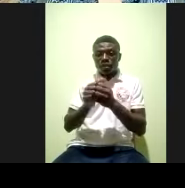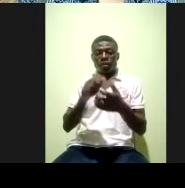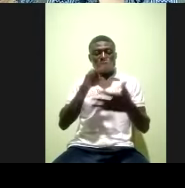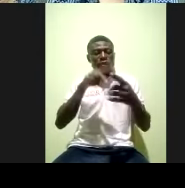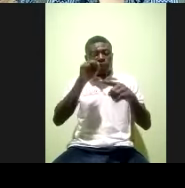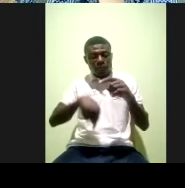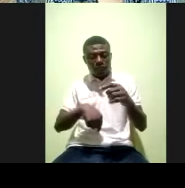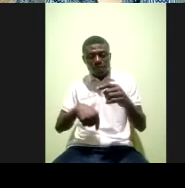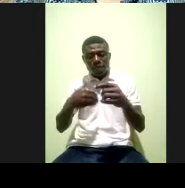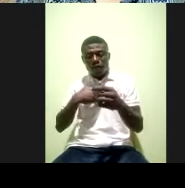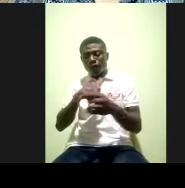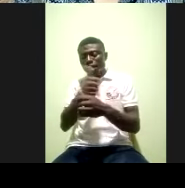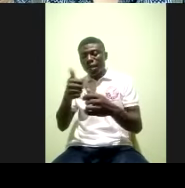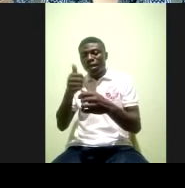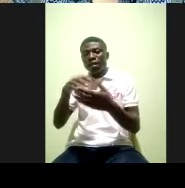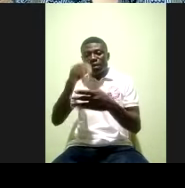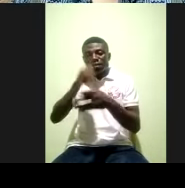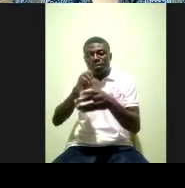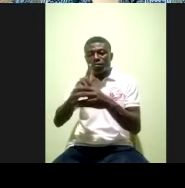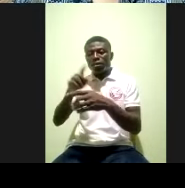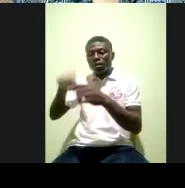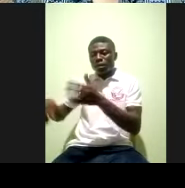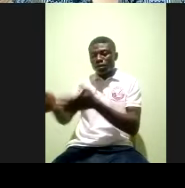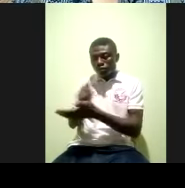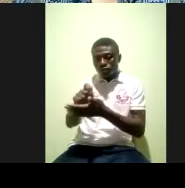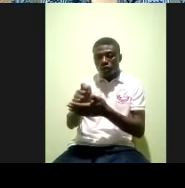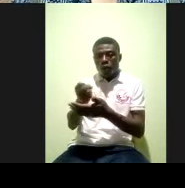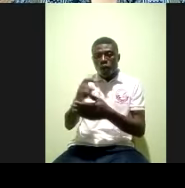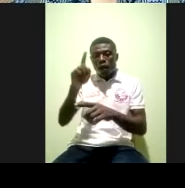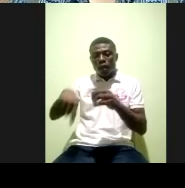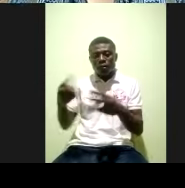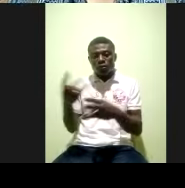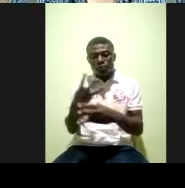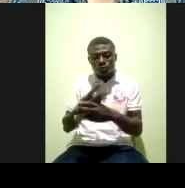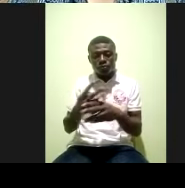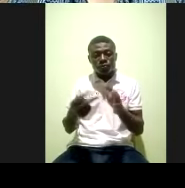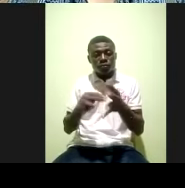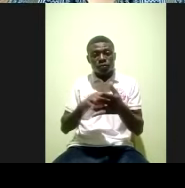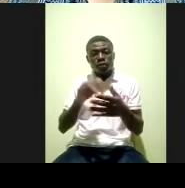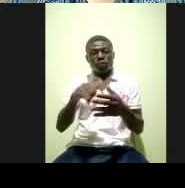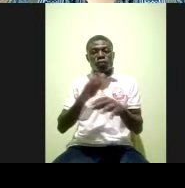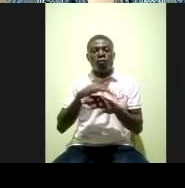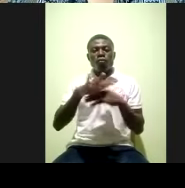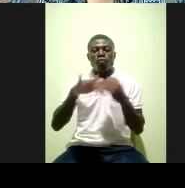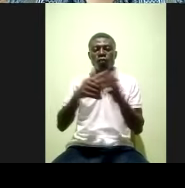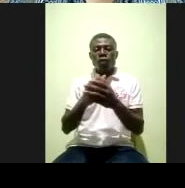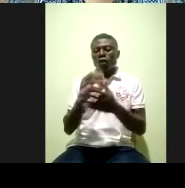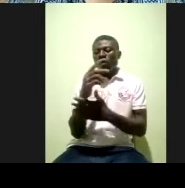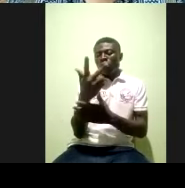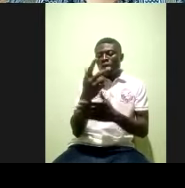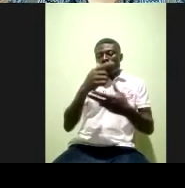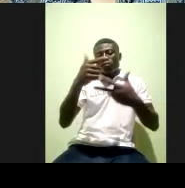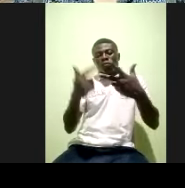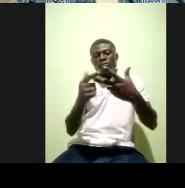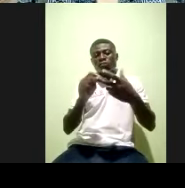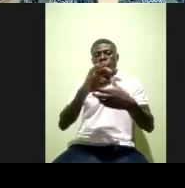or dyscalculia. So these differences may occur separately or in combination with each other. Just like no